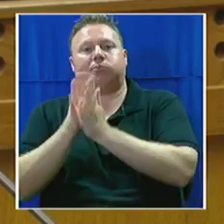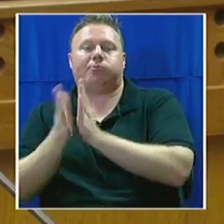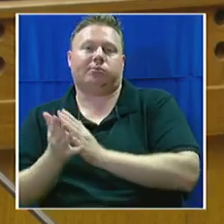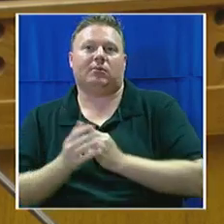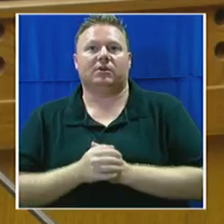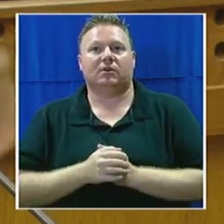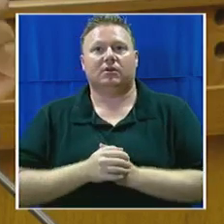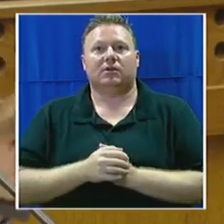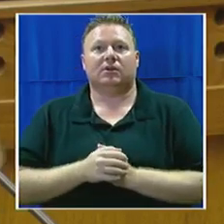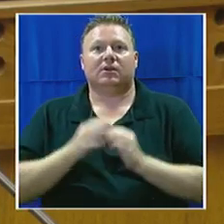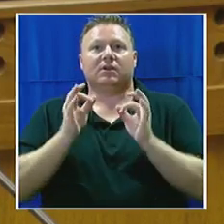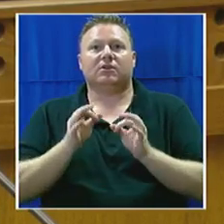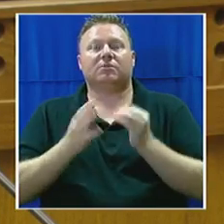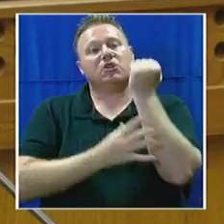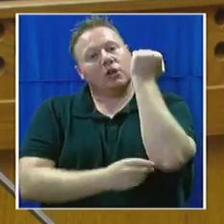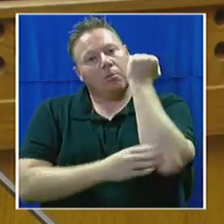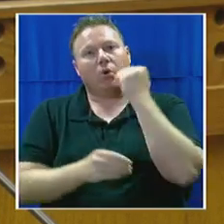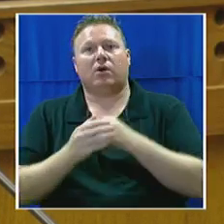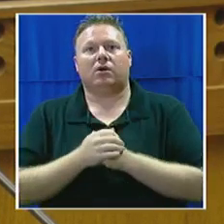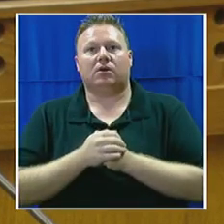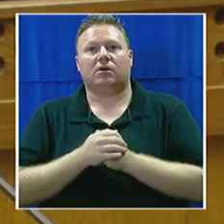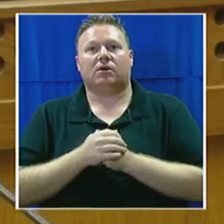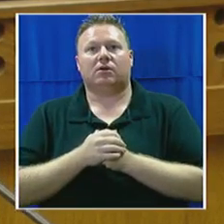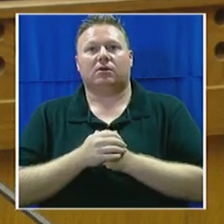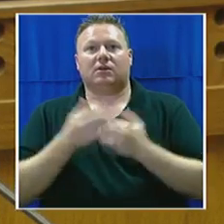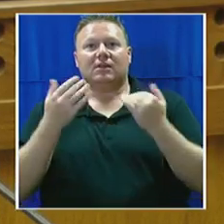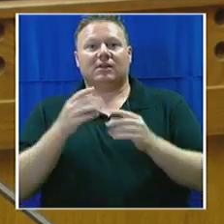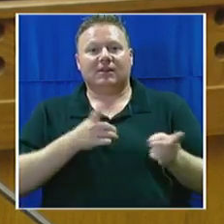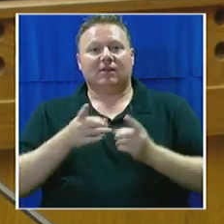residences, especially the poor. Now, let me deal with the DA.